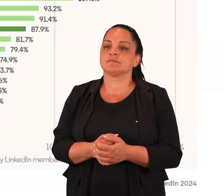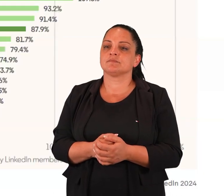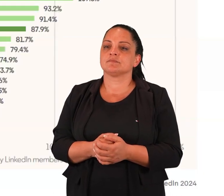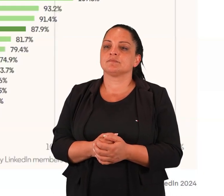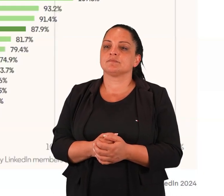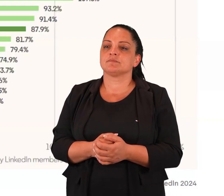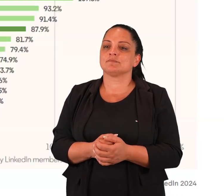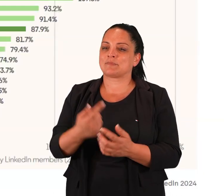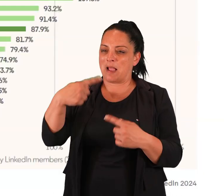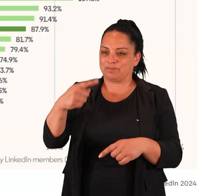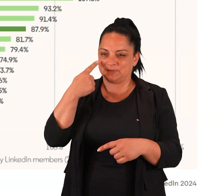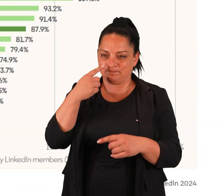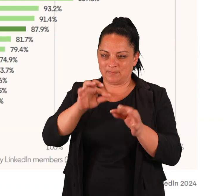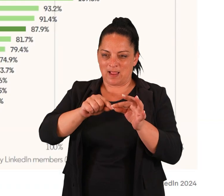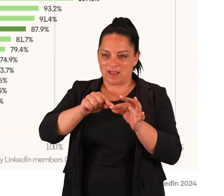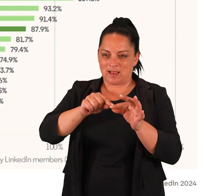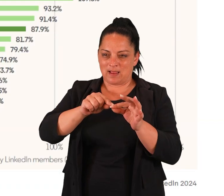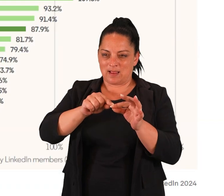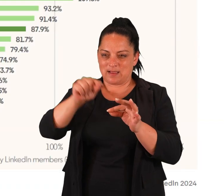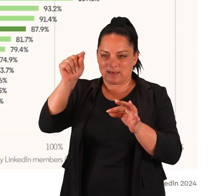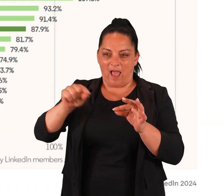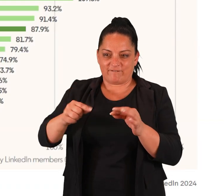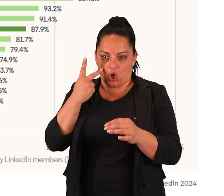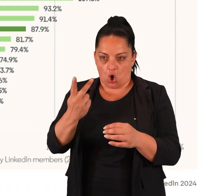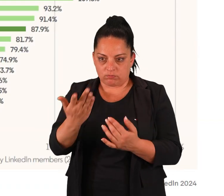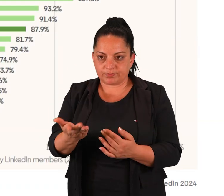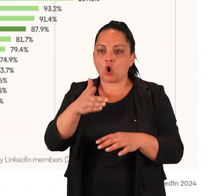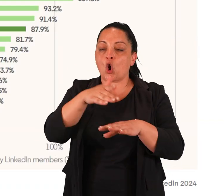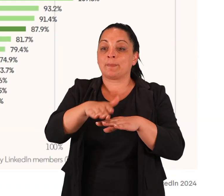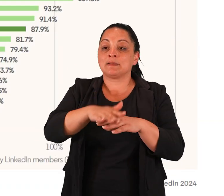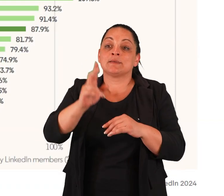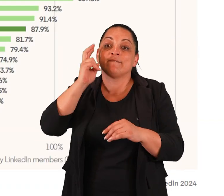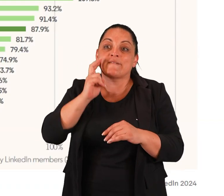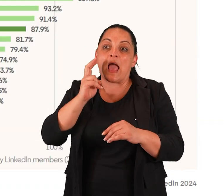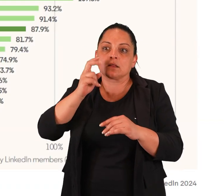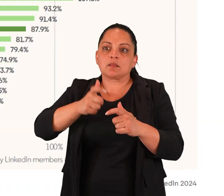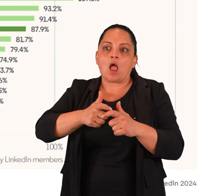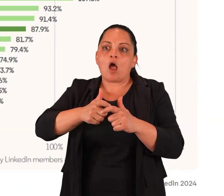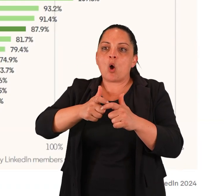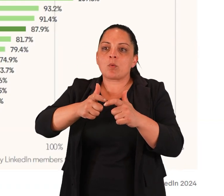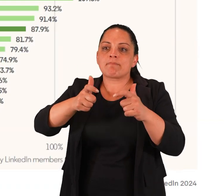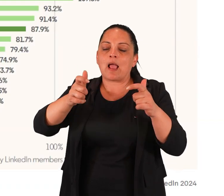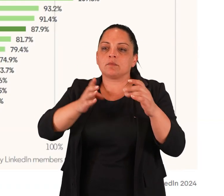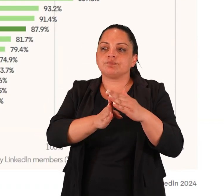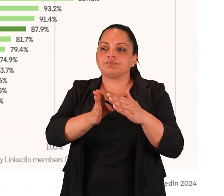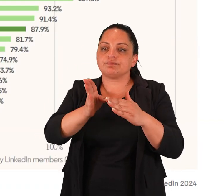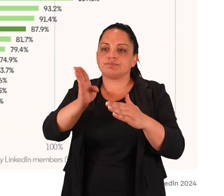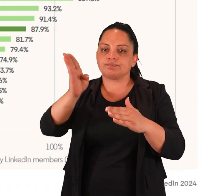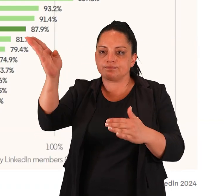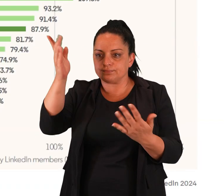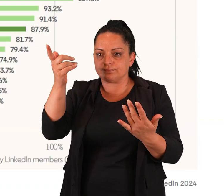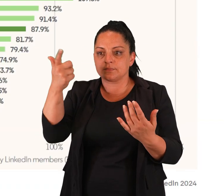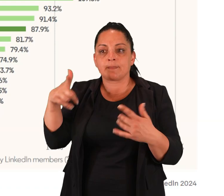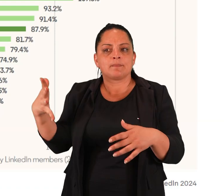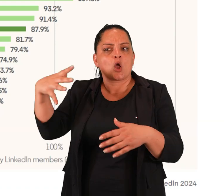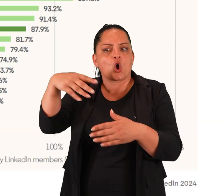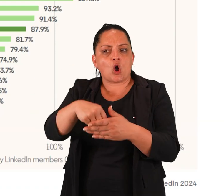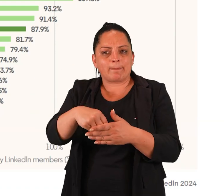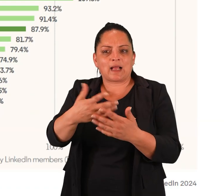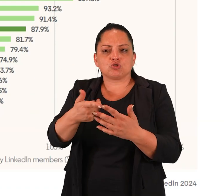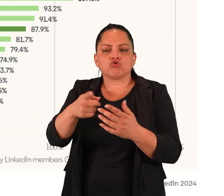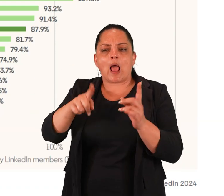As you can see in this graph, green skills are growing significantly fast in the European Union, including